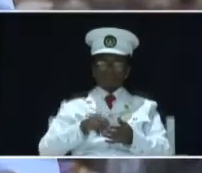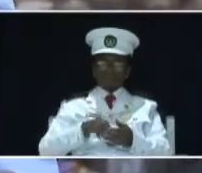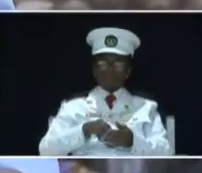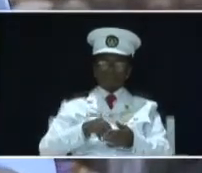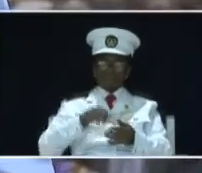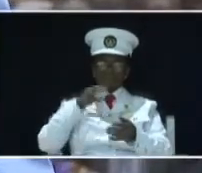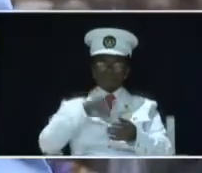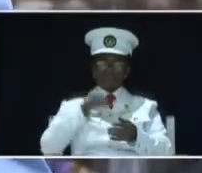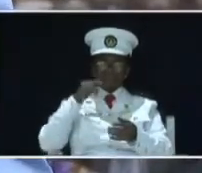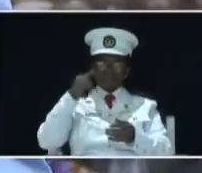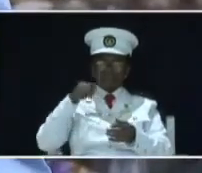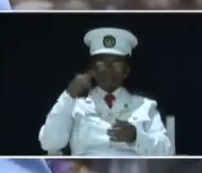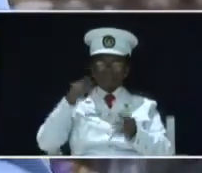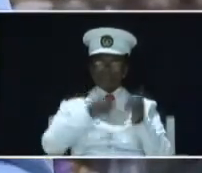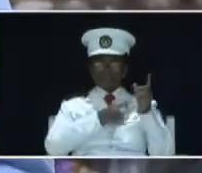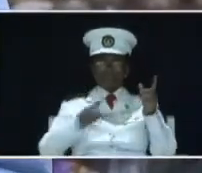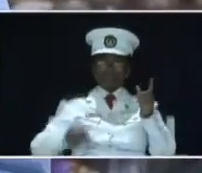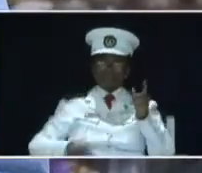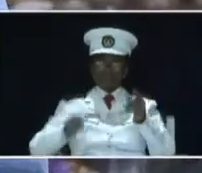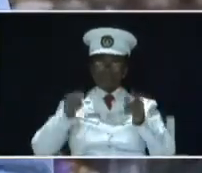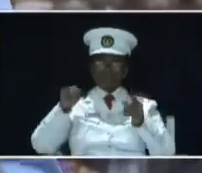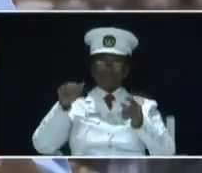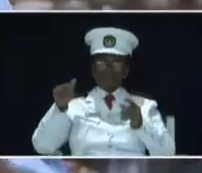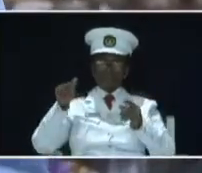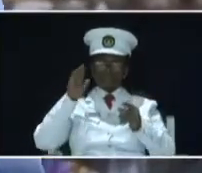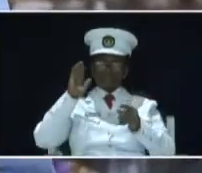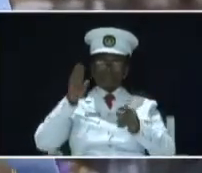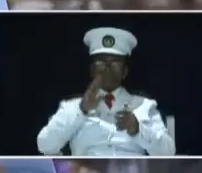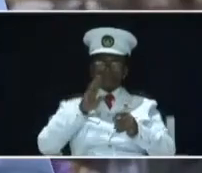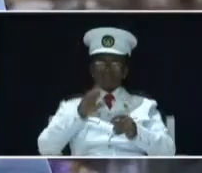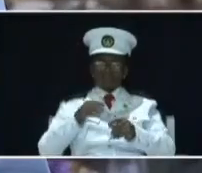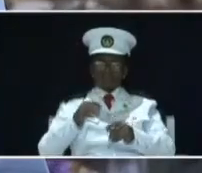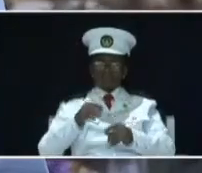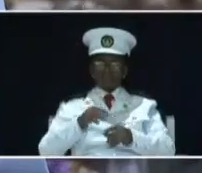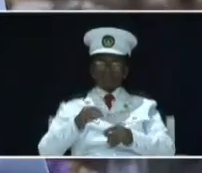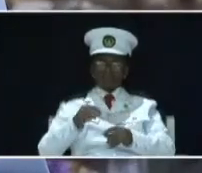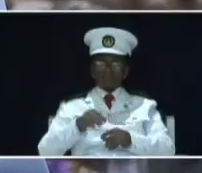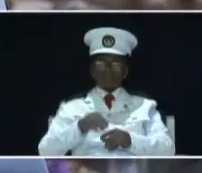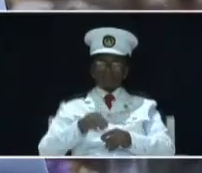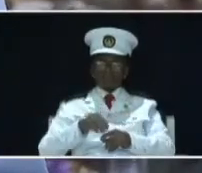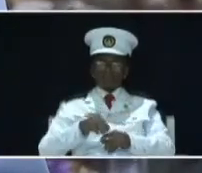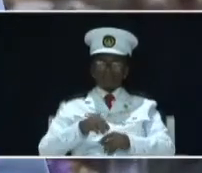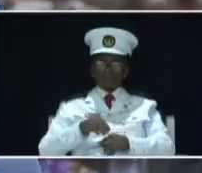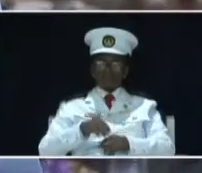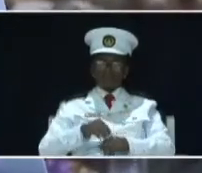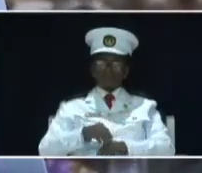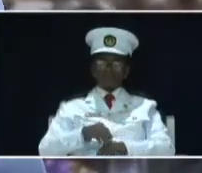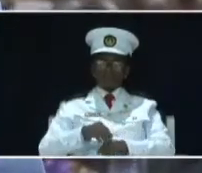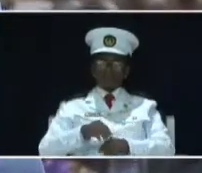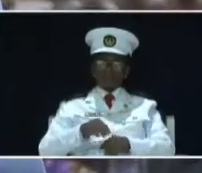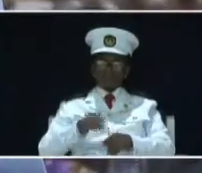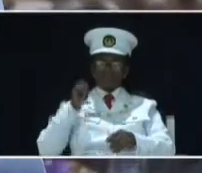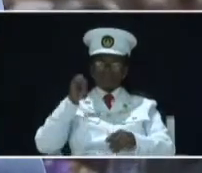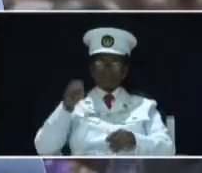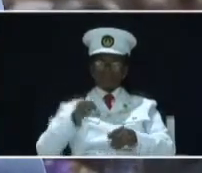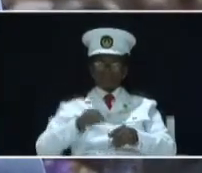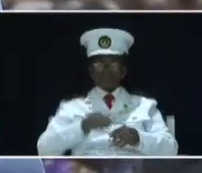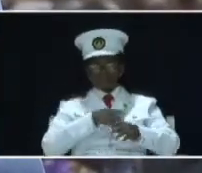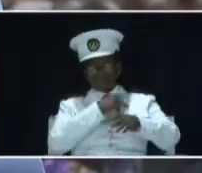himself will give you a sign. A virgin shall conceive and bring forth a son.